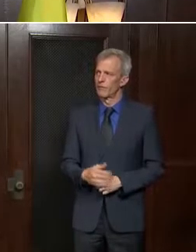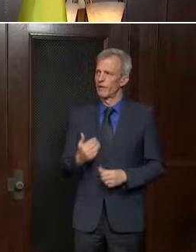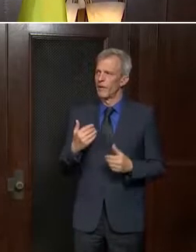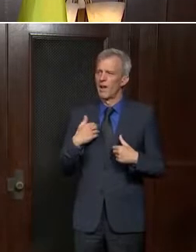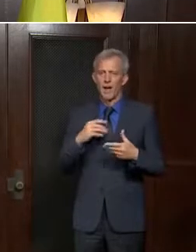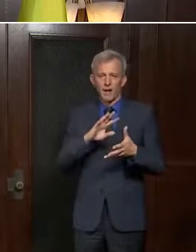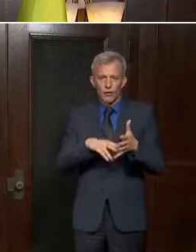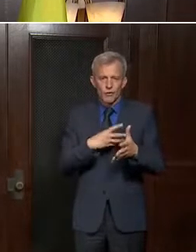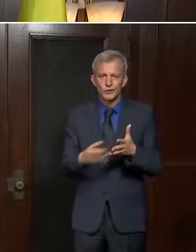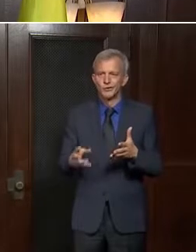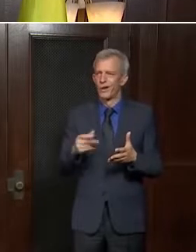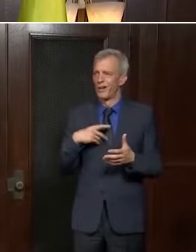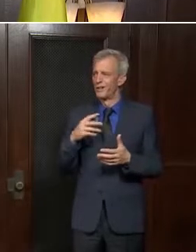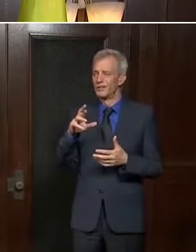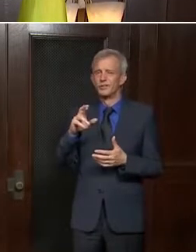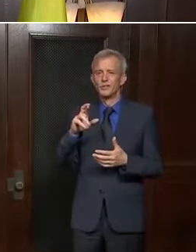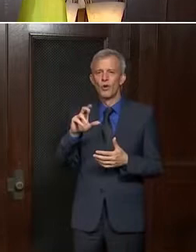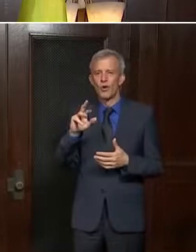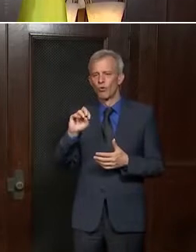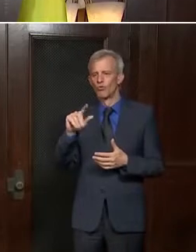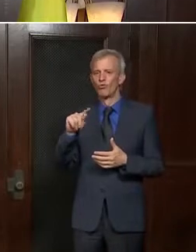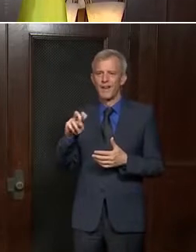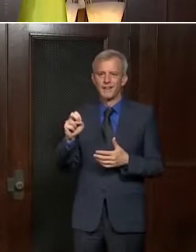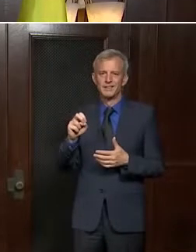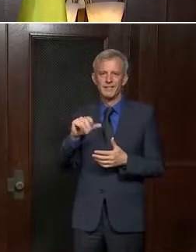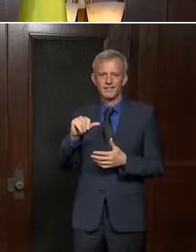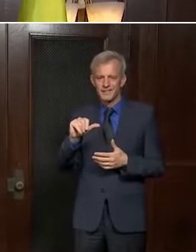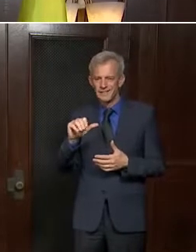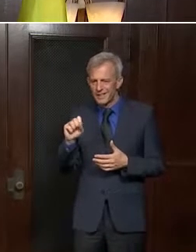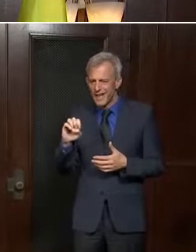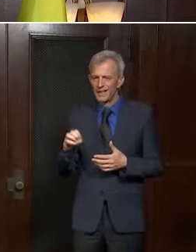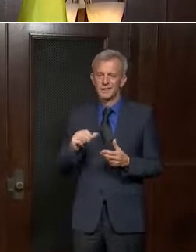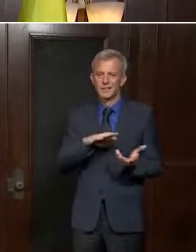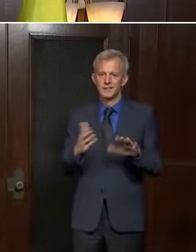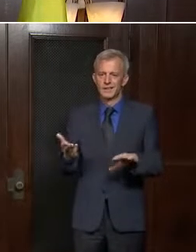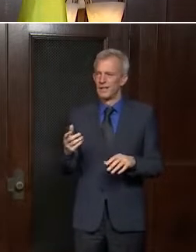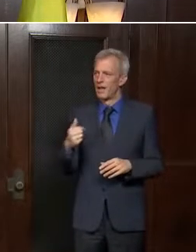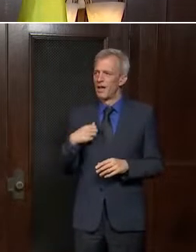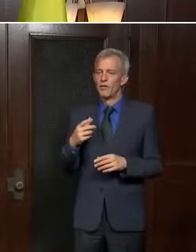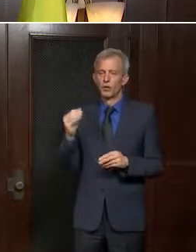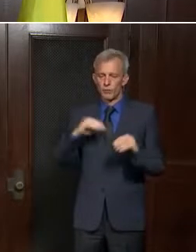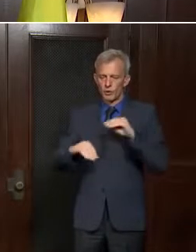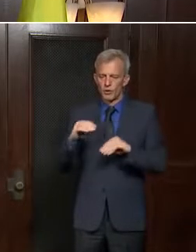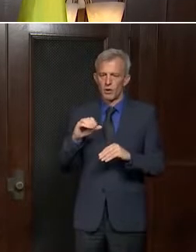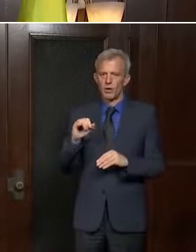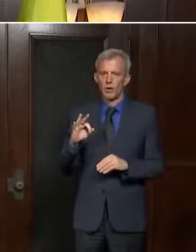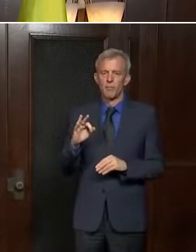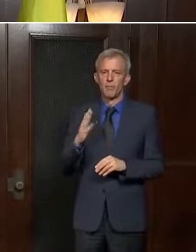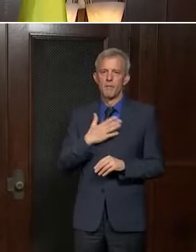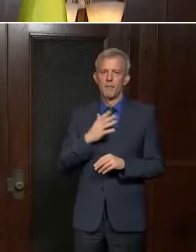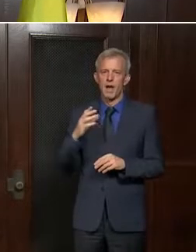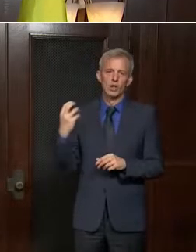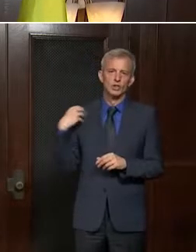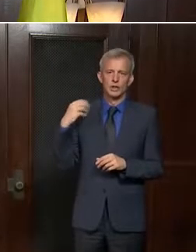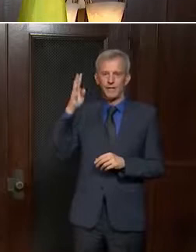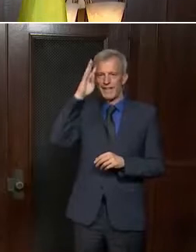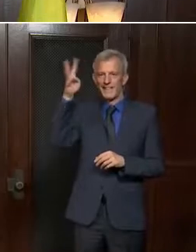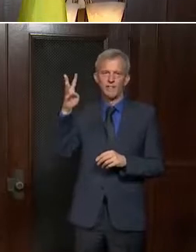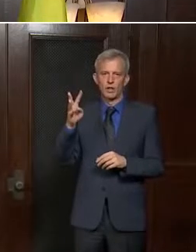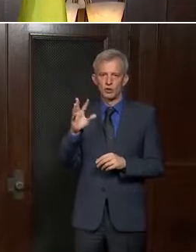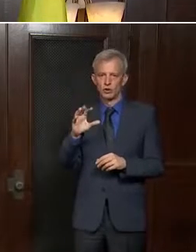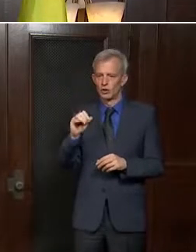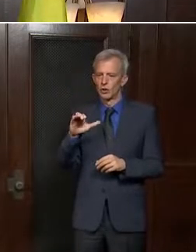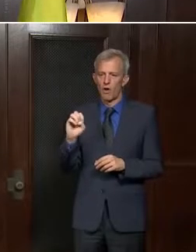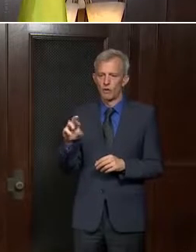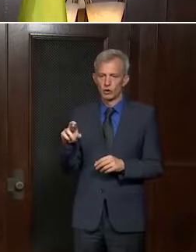cases, the deaths. This is marvelous. It's been put together by my Chief Innovation Officer, Amanda Daflos, and her team. And I said, we